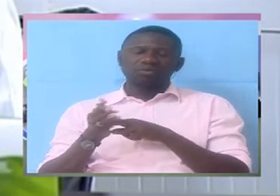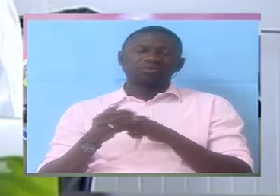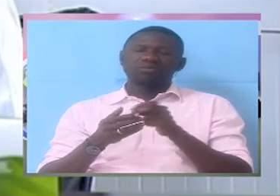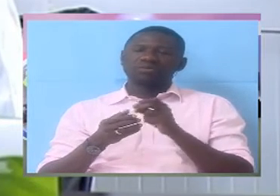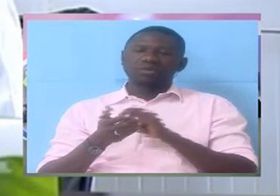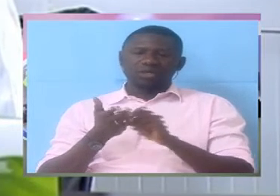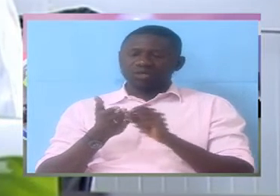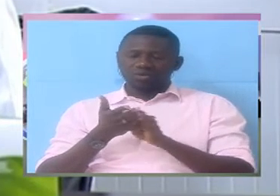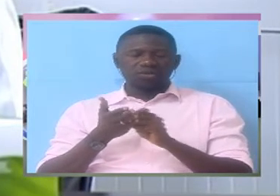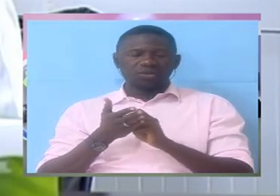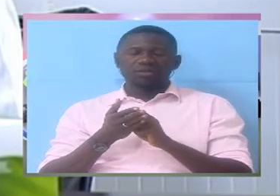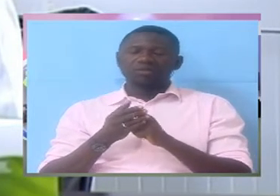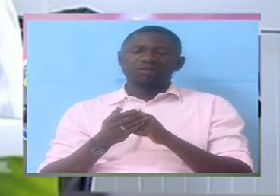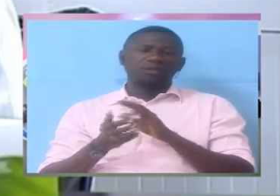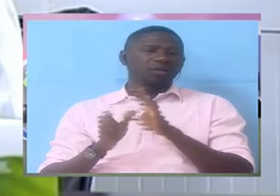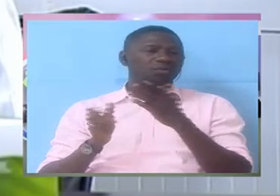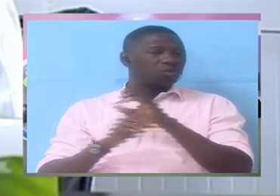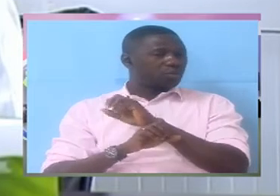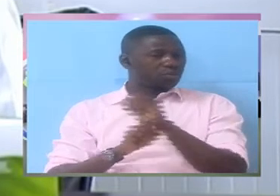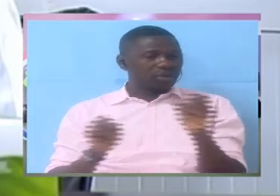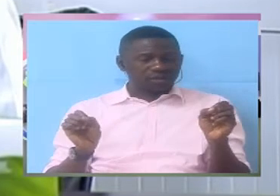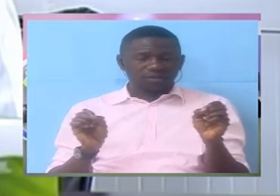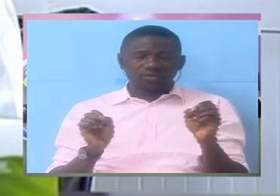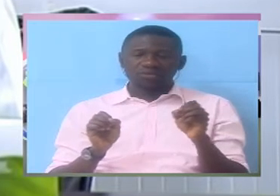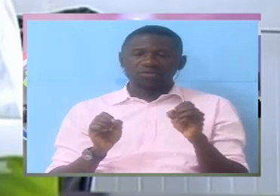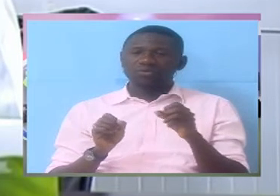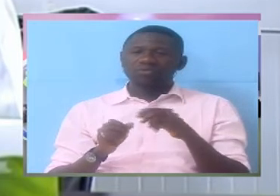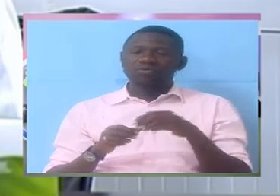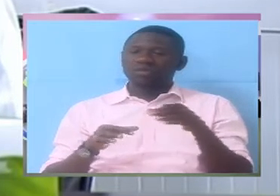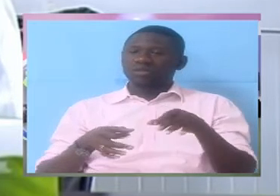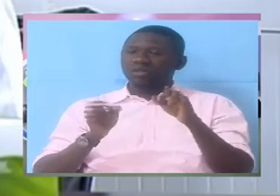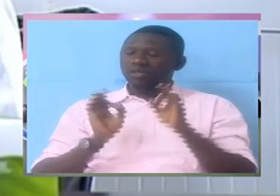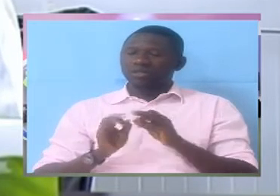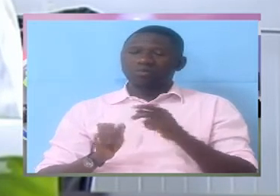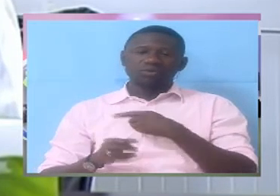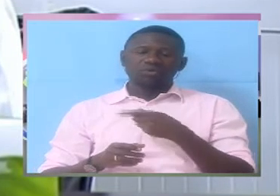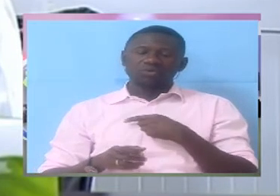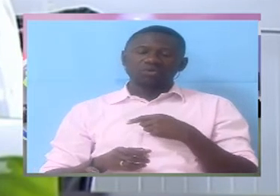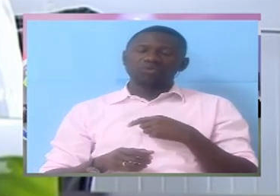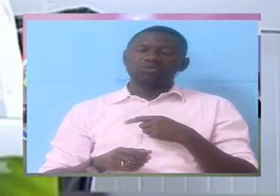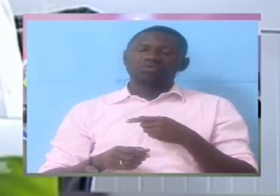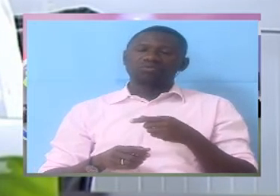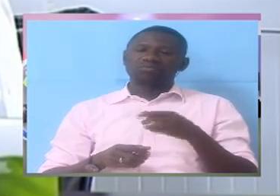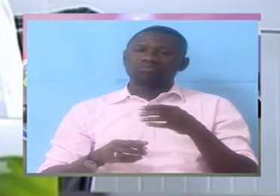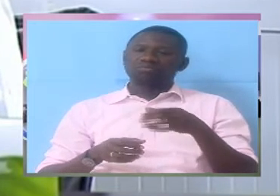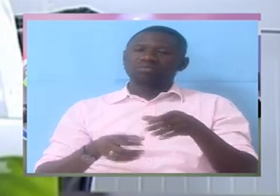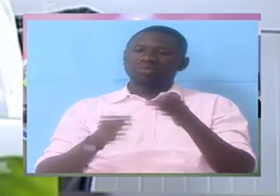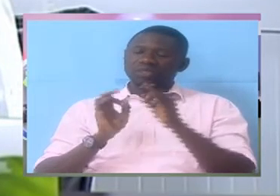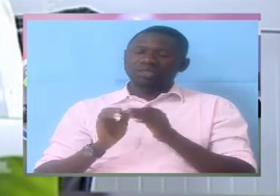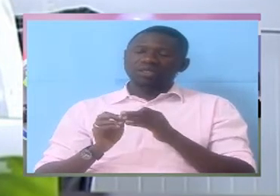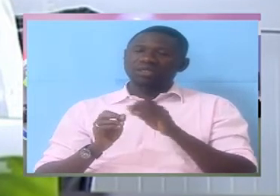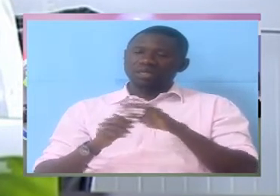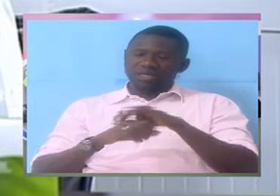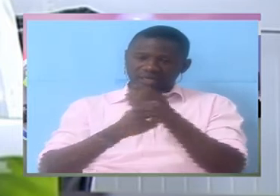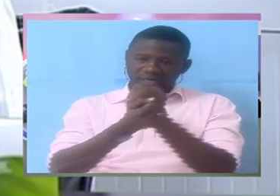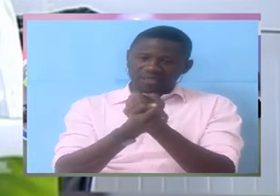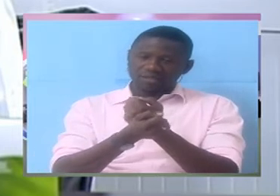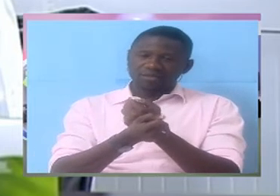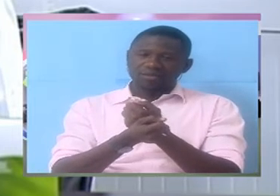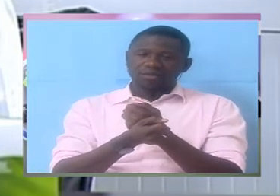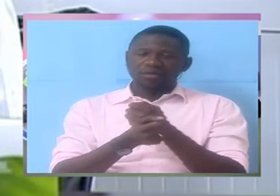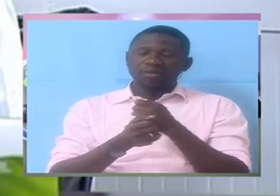anywhere and was not officially taken. They were just reprimanded and then left alone.